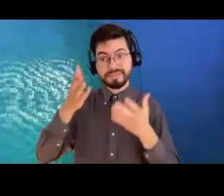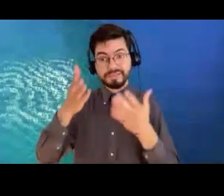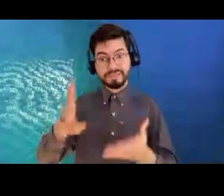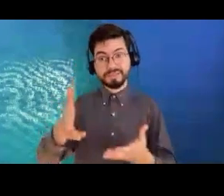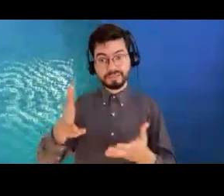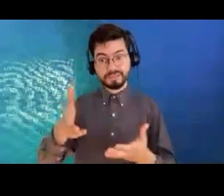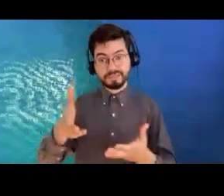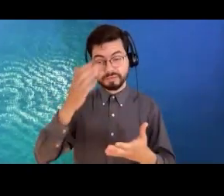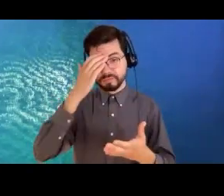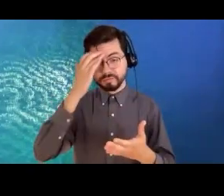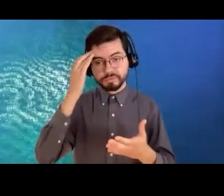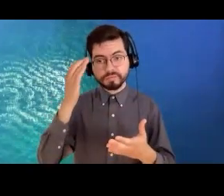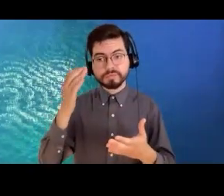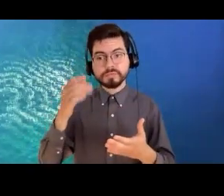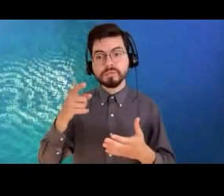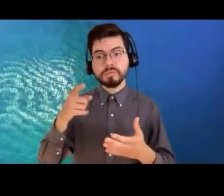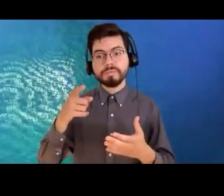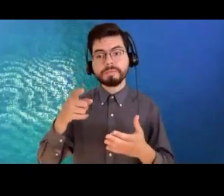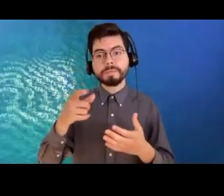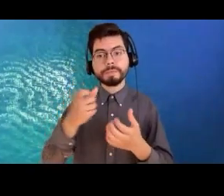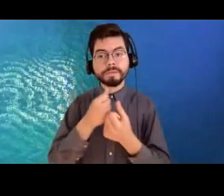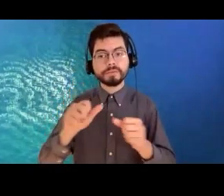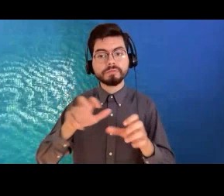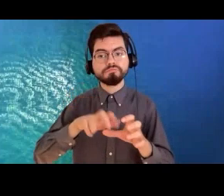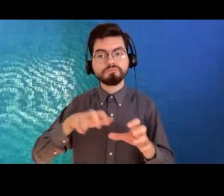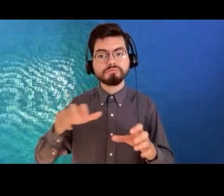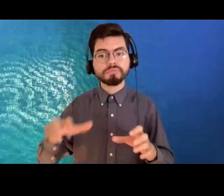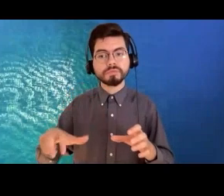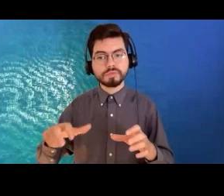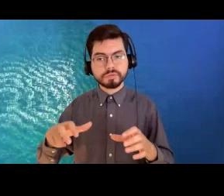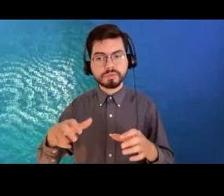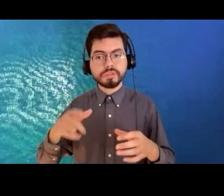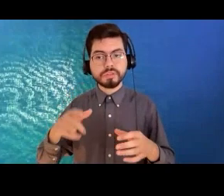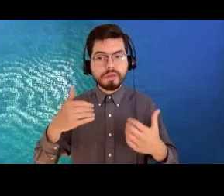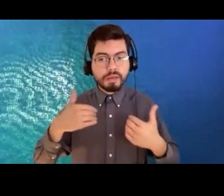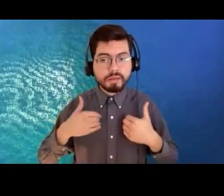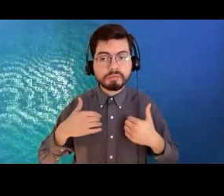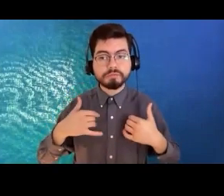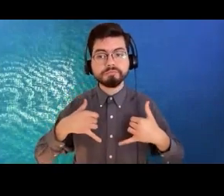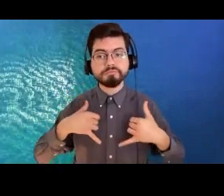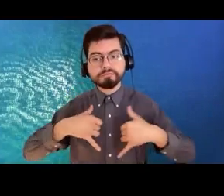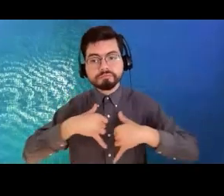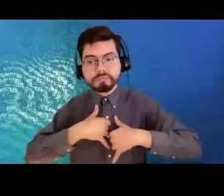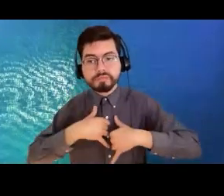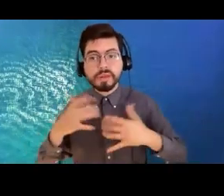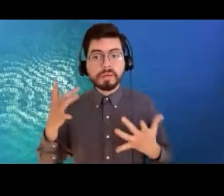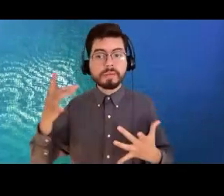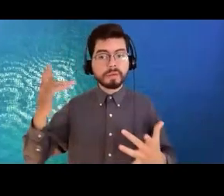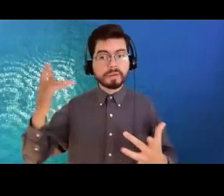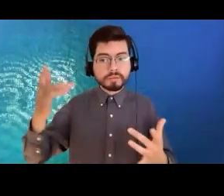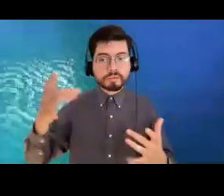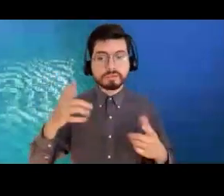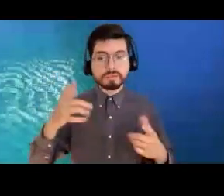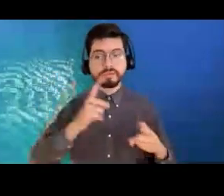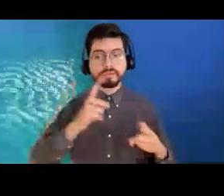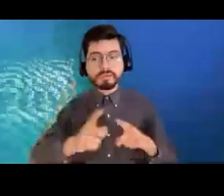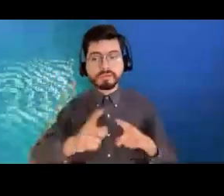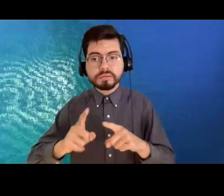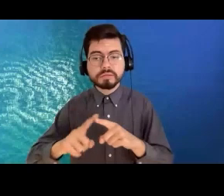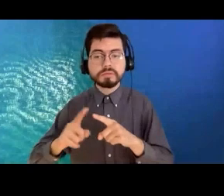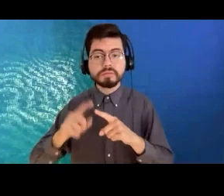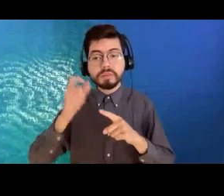out of the vehicle because you're carrying some sort of reflective vest and those sorts of things, those are always welcome. Large, big